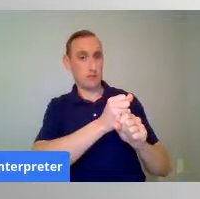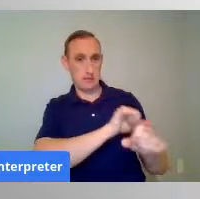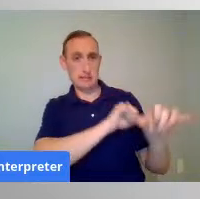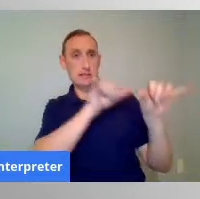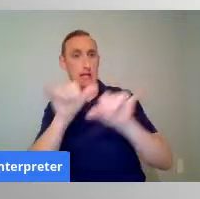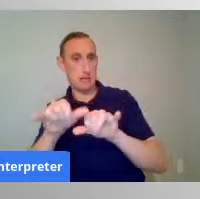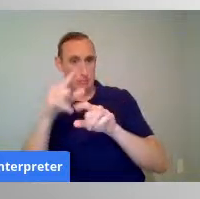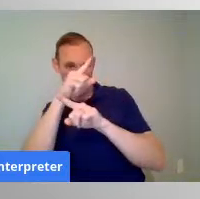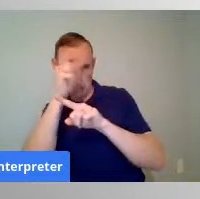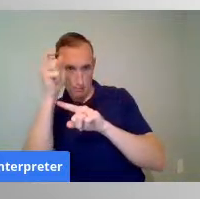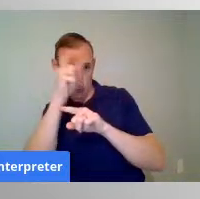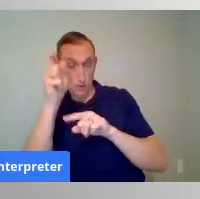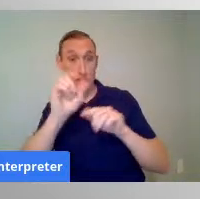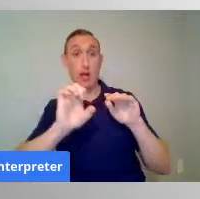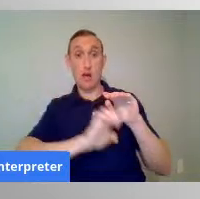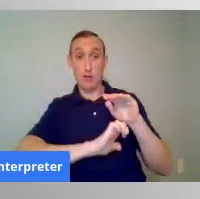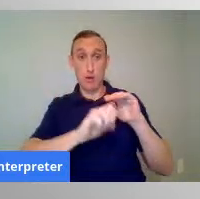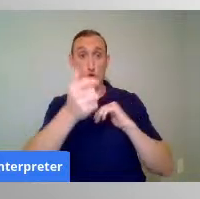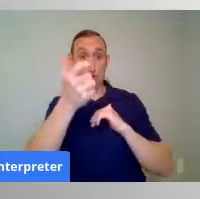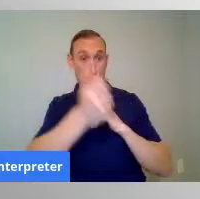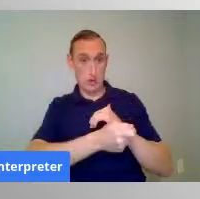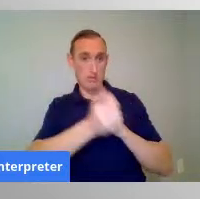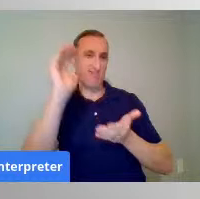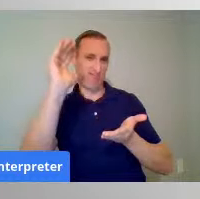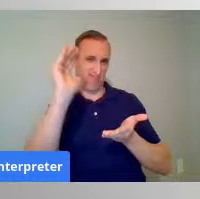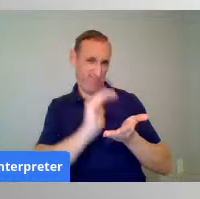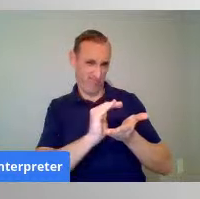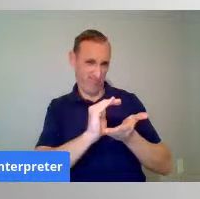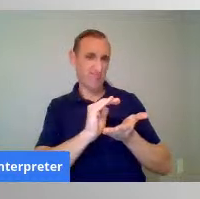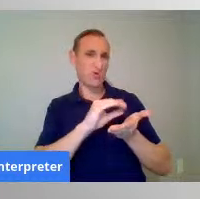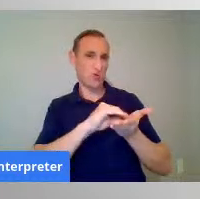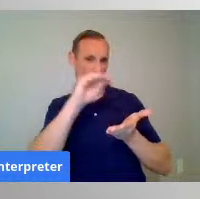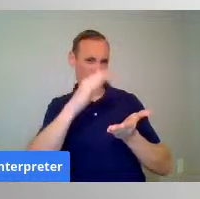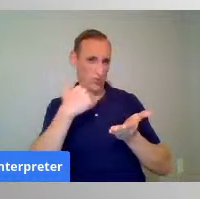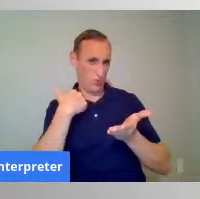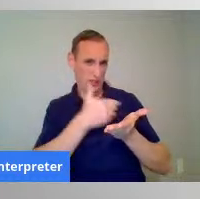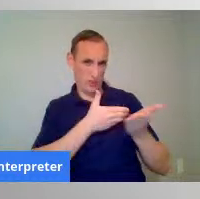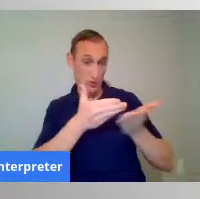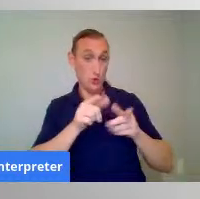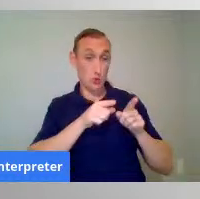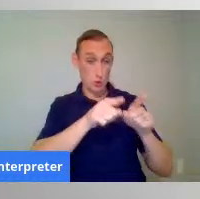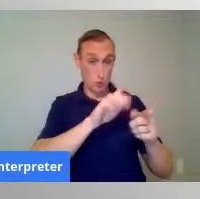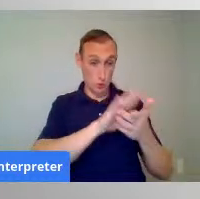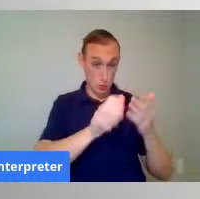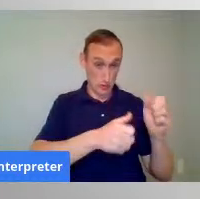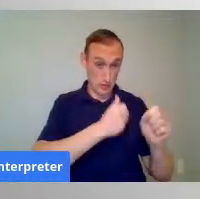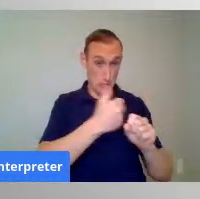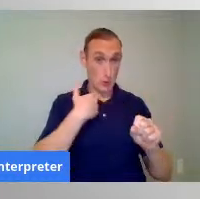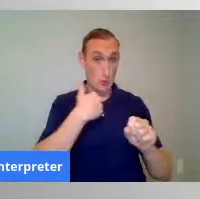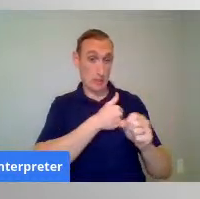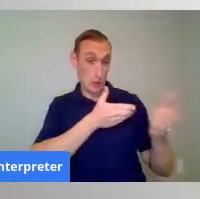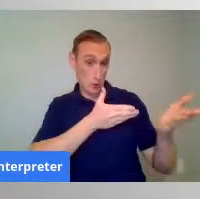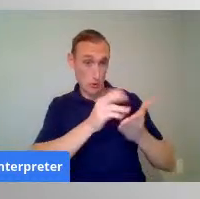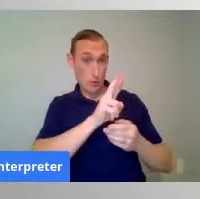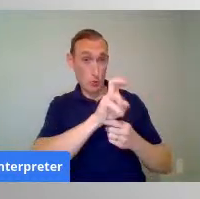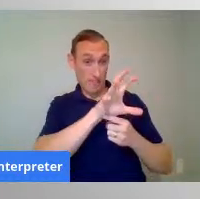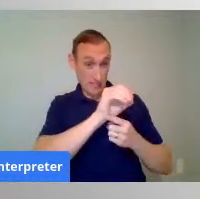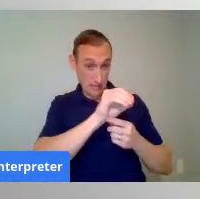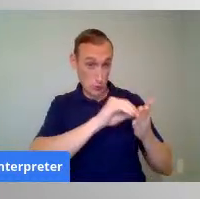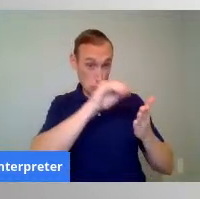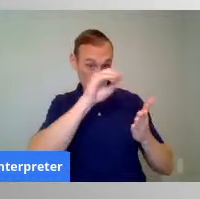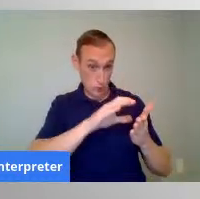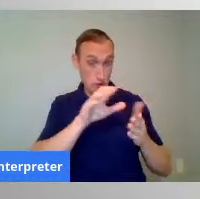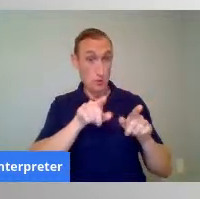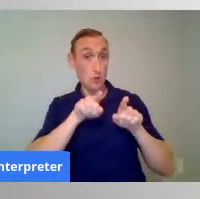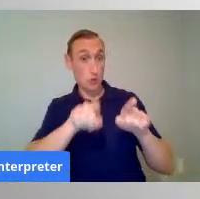The elementary grant, however, there is a reduction. During the school year, we can serve 250 students, but in the summer, we